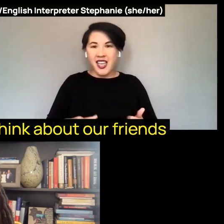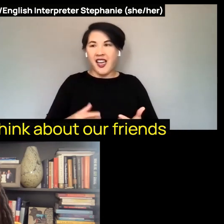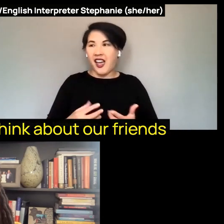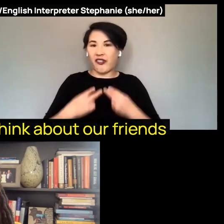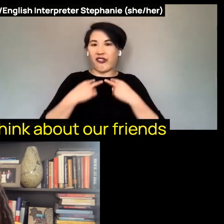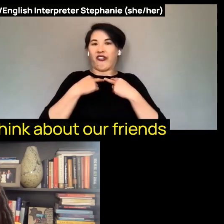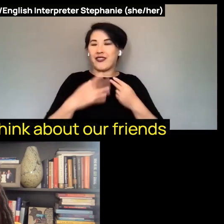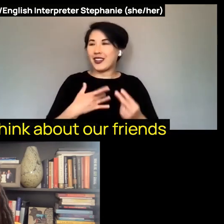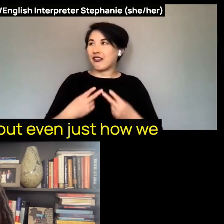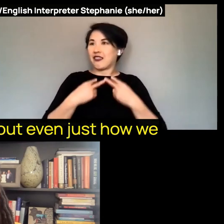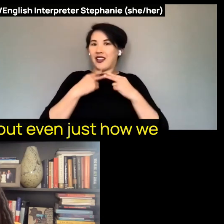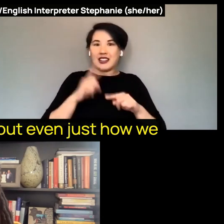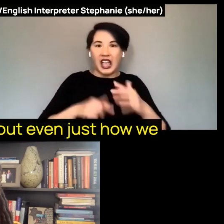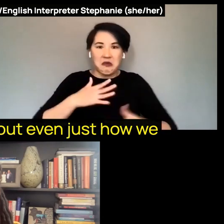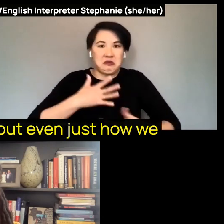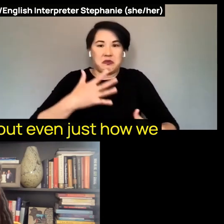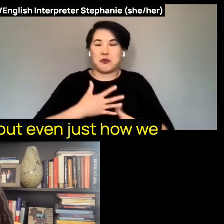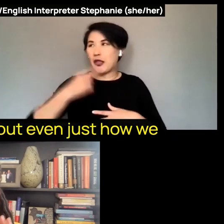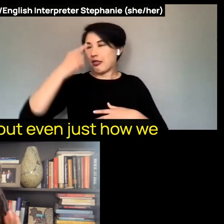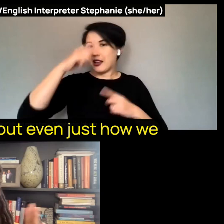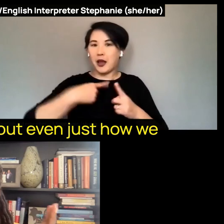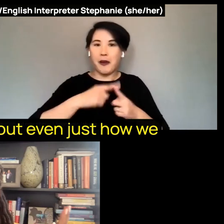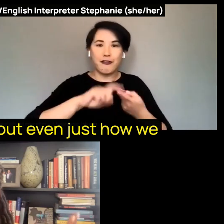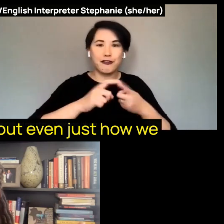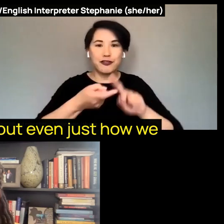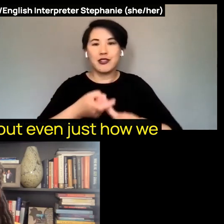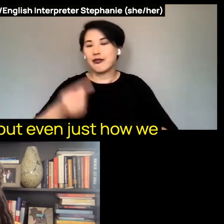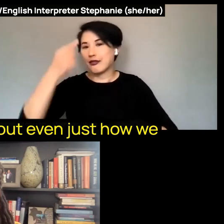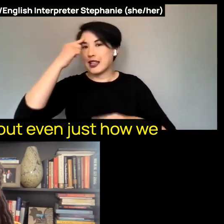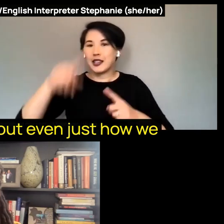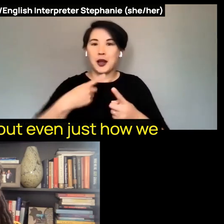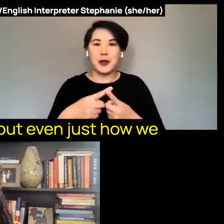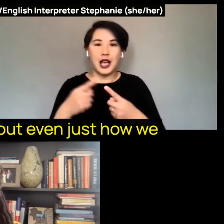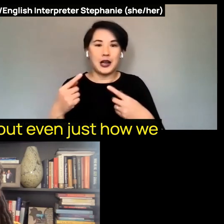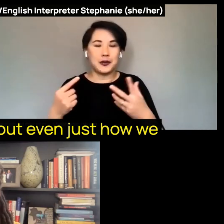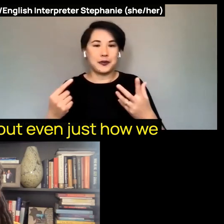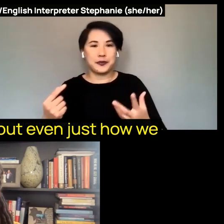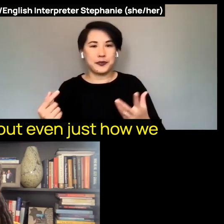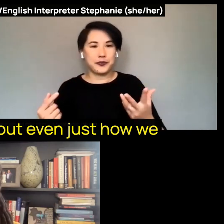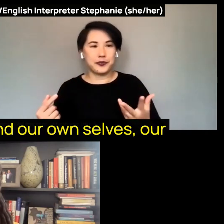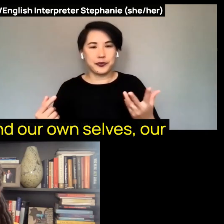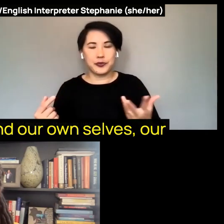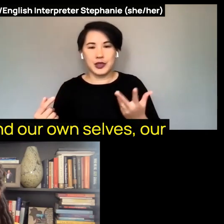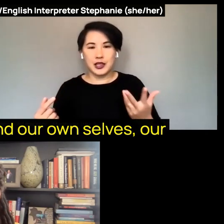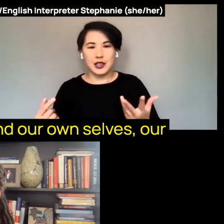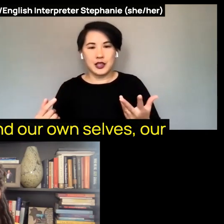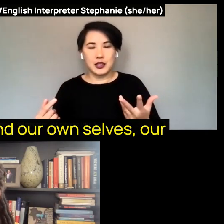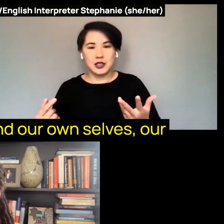And I think when we think about our friend circle, or we think about even just how we